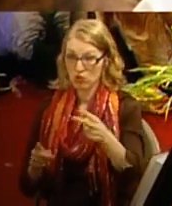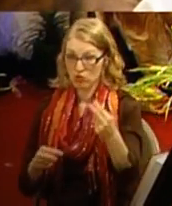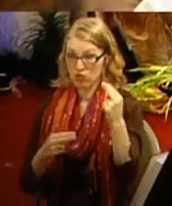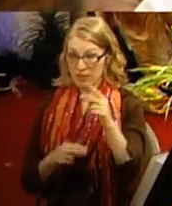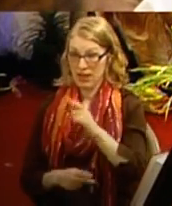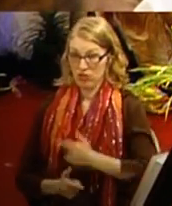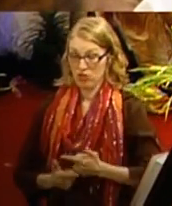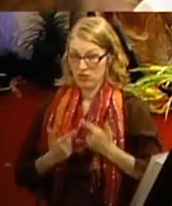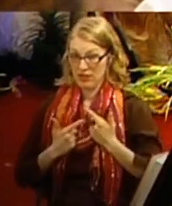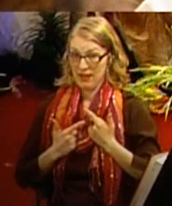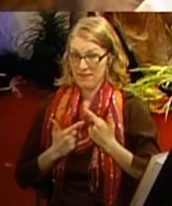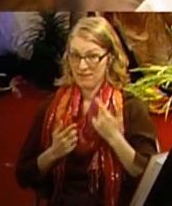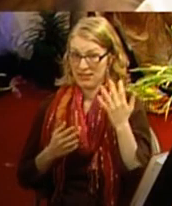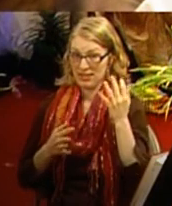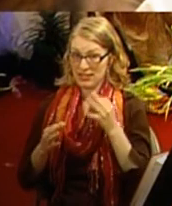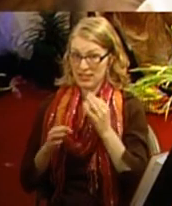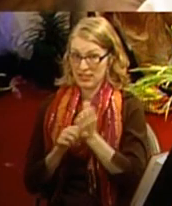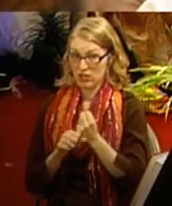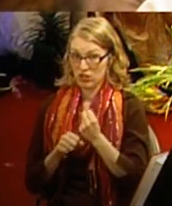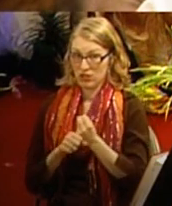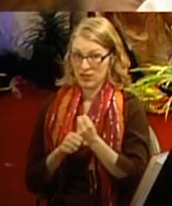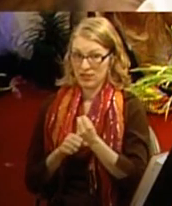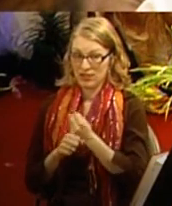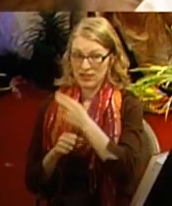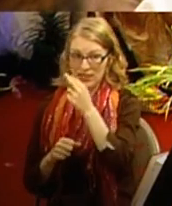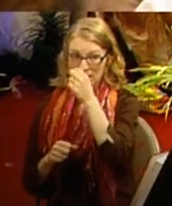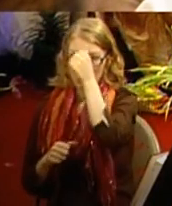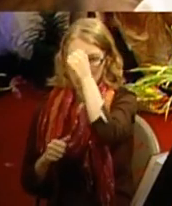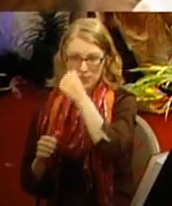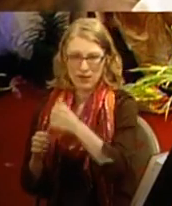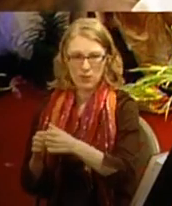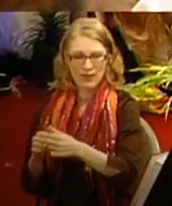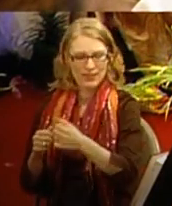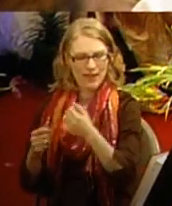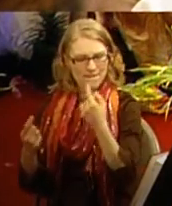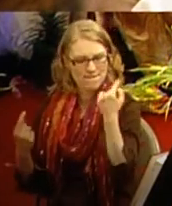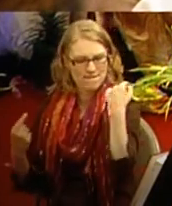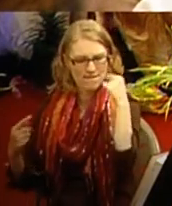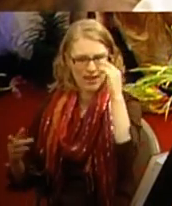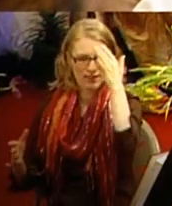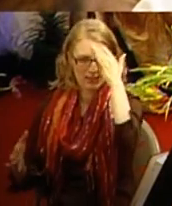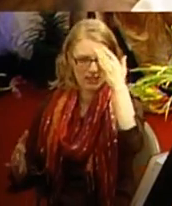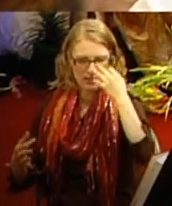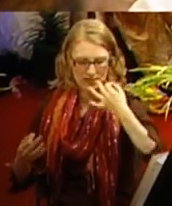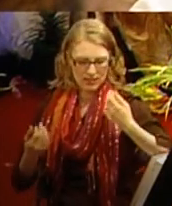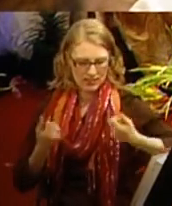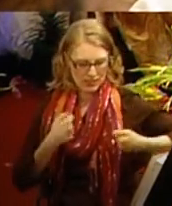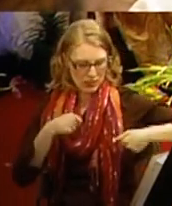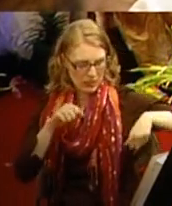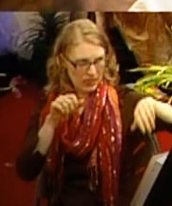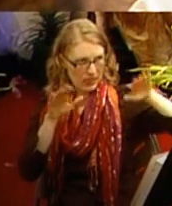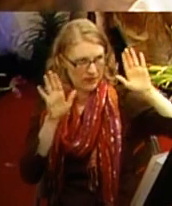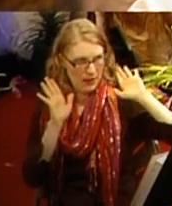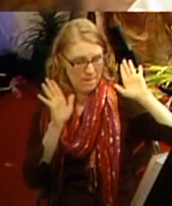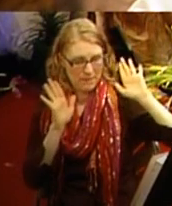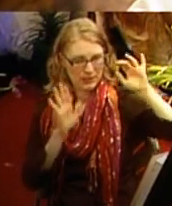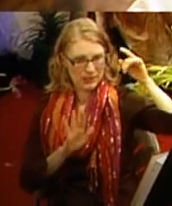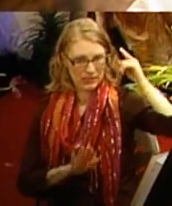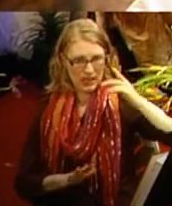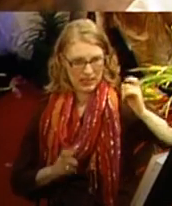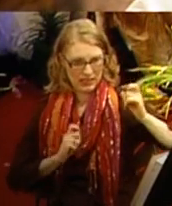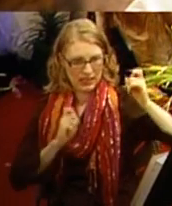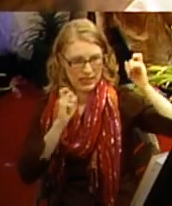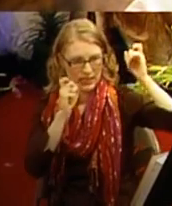made. Some people can even remember when they finally decided to yield up their will to God, to give their lives to